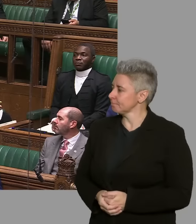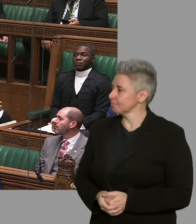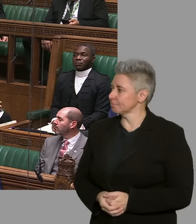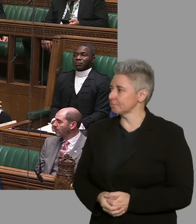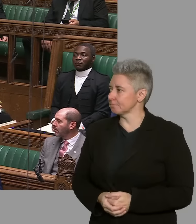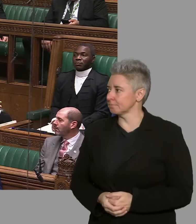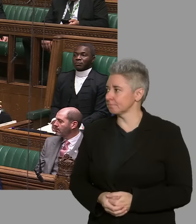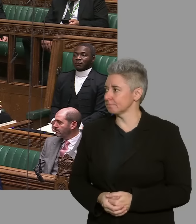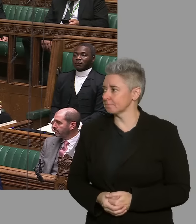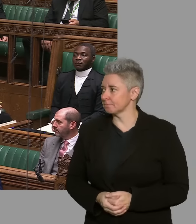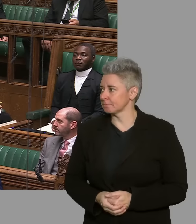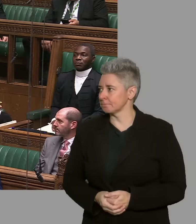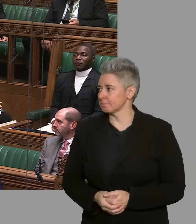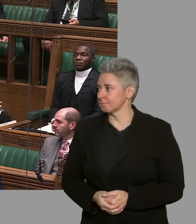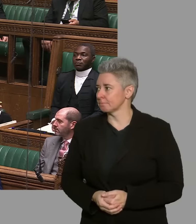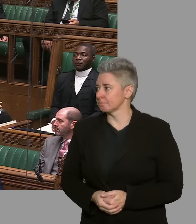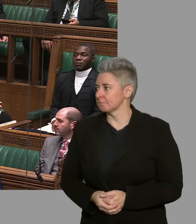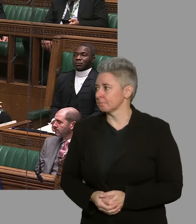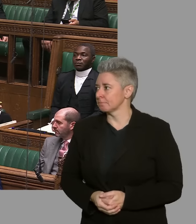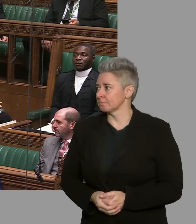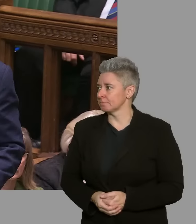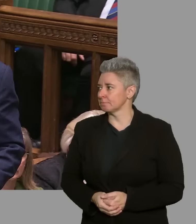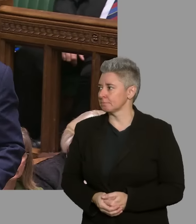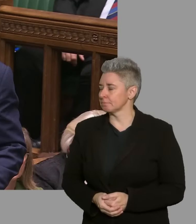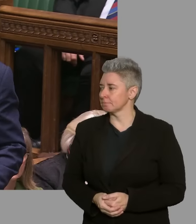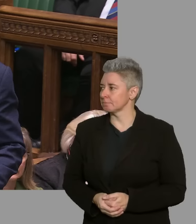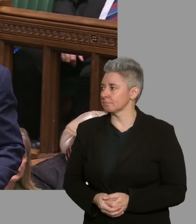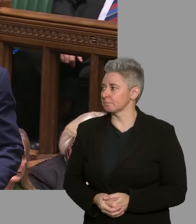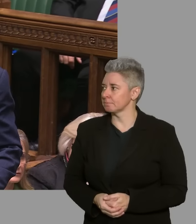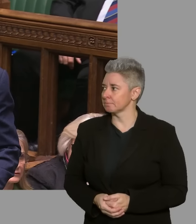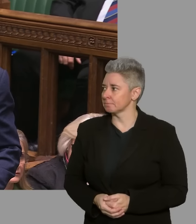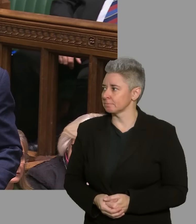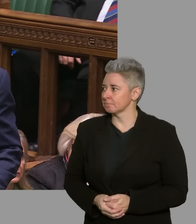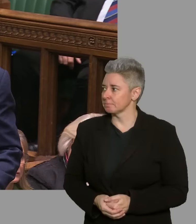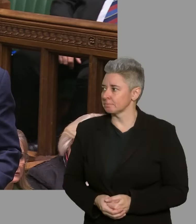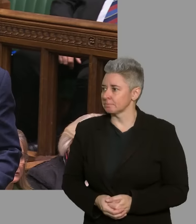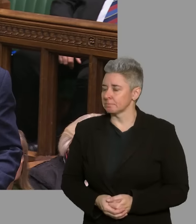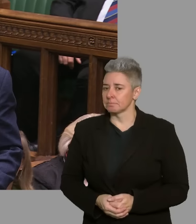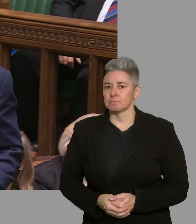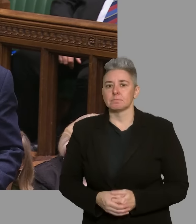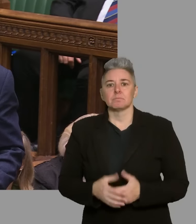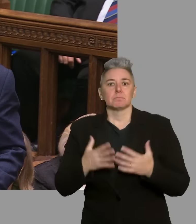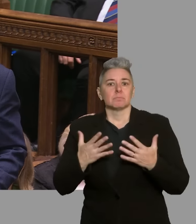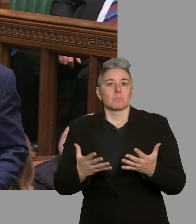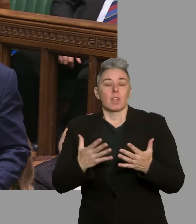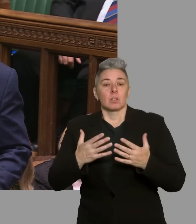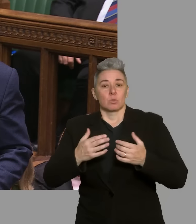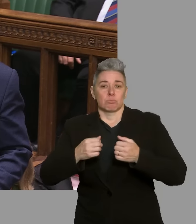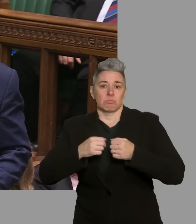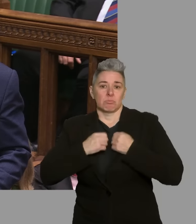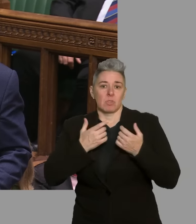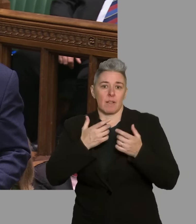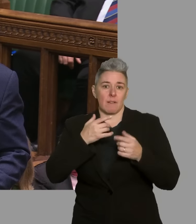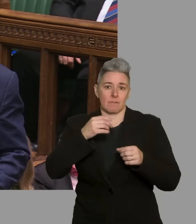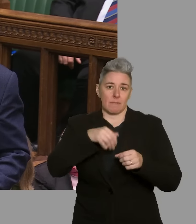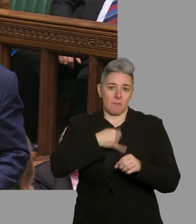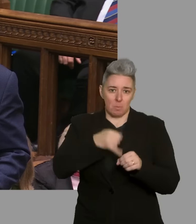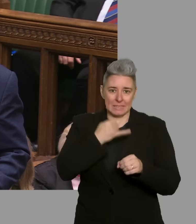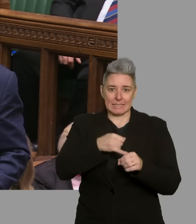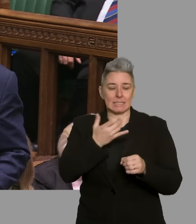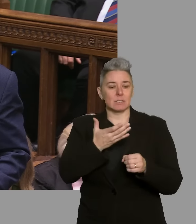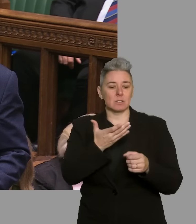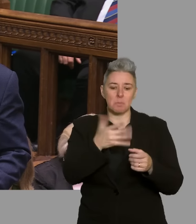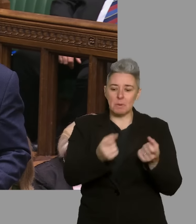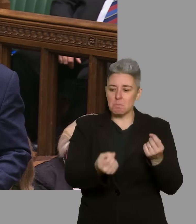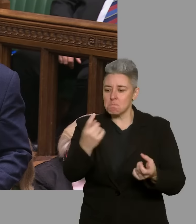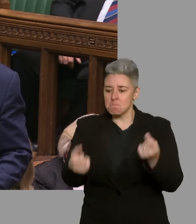been responsible for repeated closures, leaving staff unpaid and residents without access to vital medicine. Unfit pharmacy